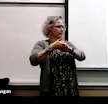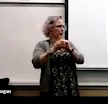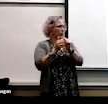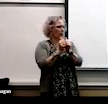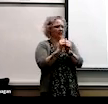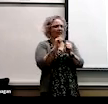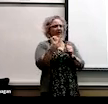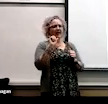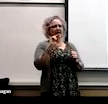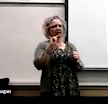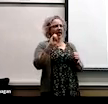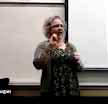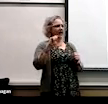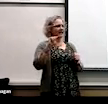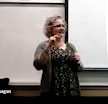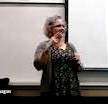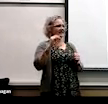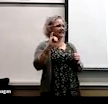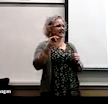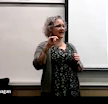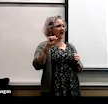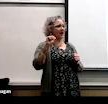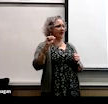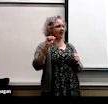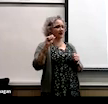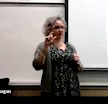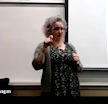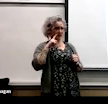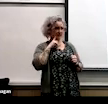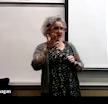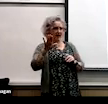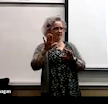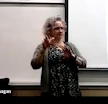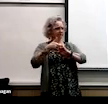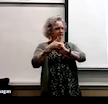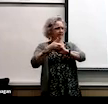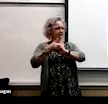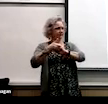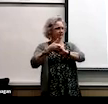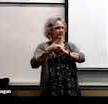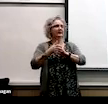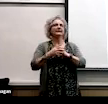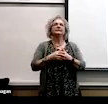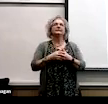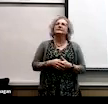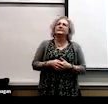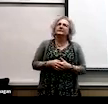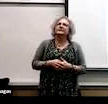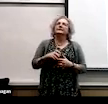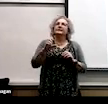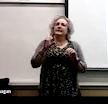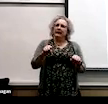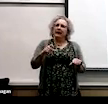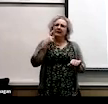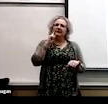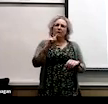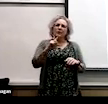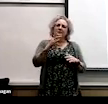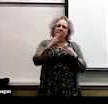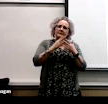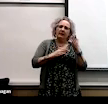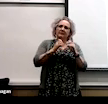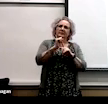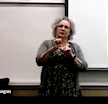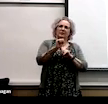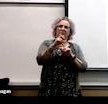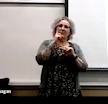that working with anesthesia directly on sort of these unique situations, I don't know that that's gonna result in like a clear path every